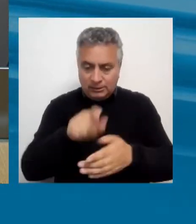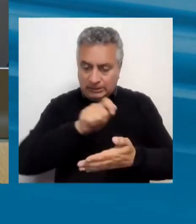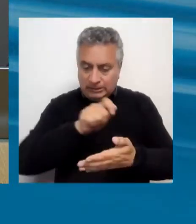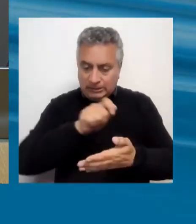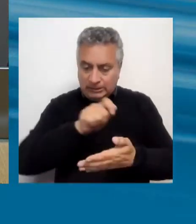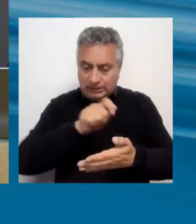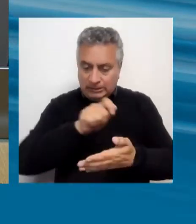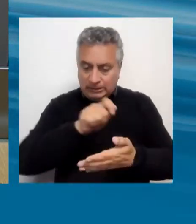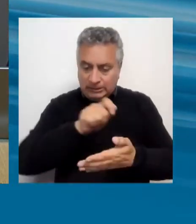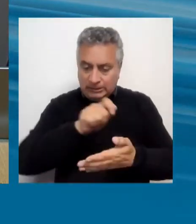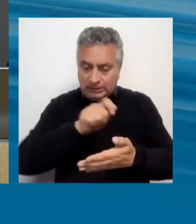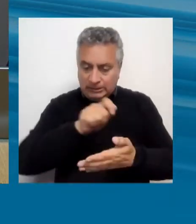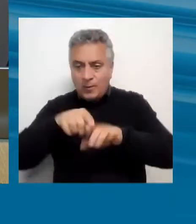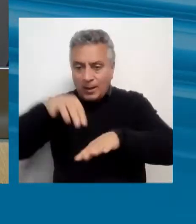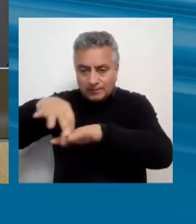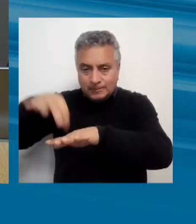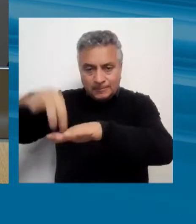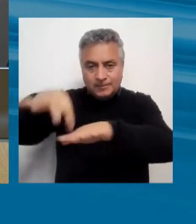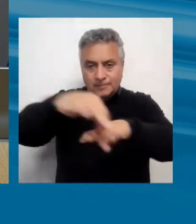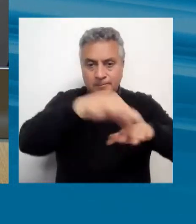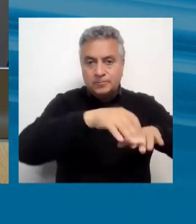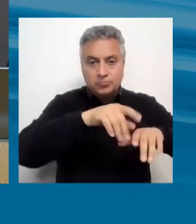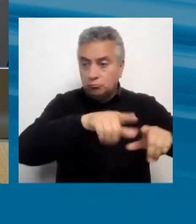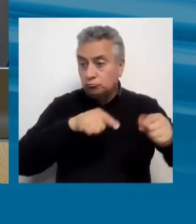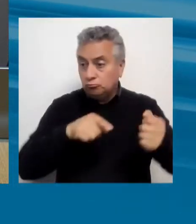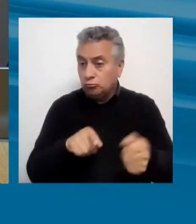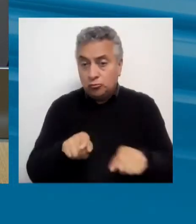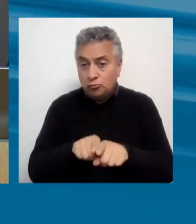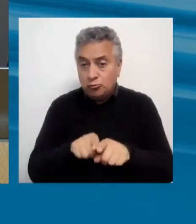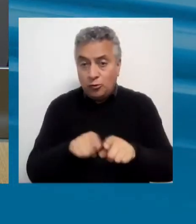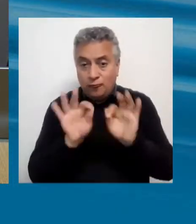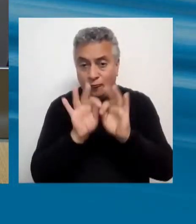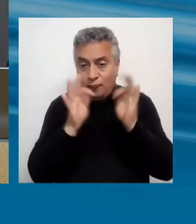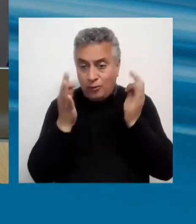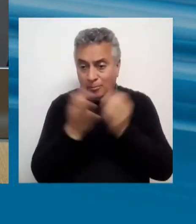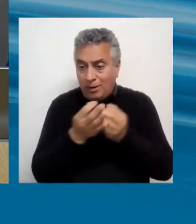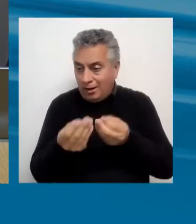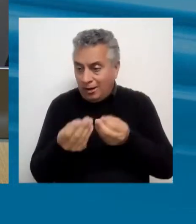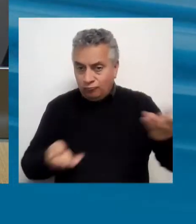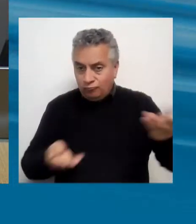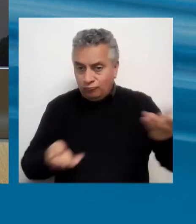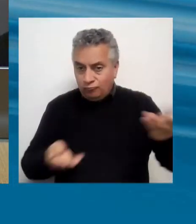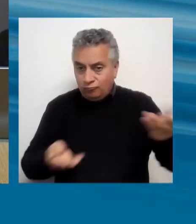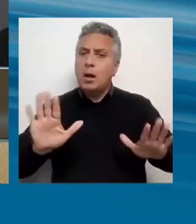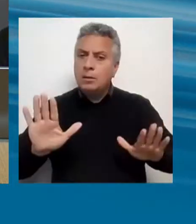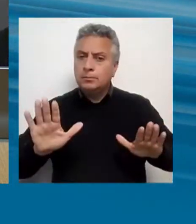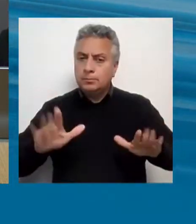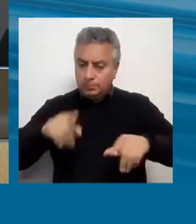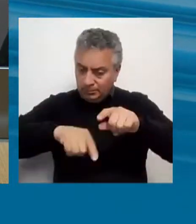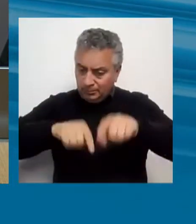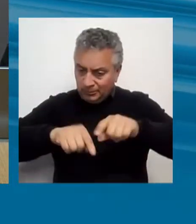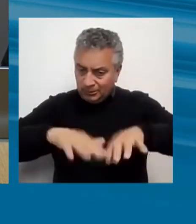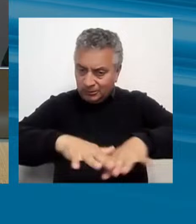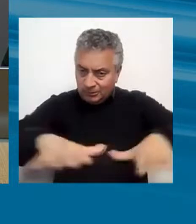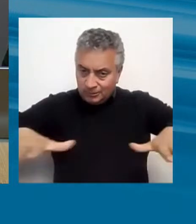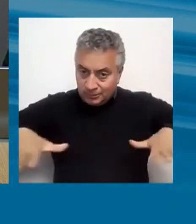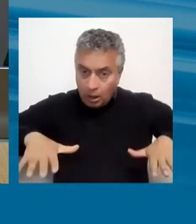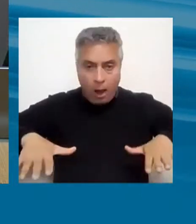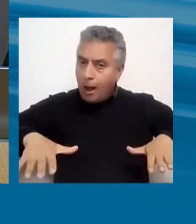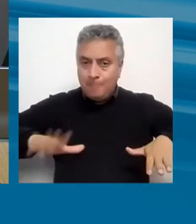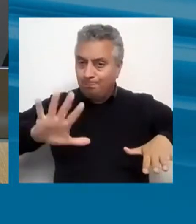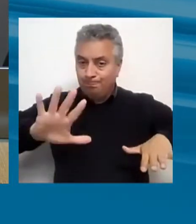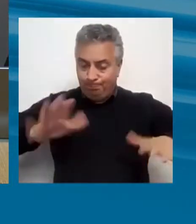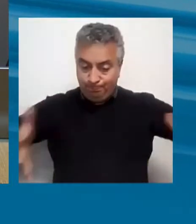that process of redistribution and empowerment and to end, or at least reduce, inequalities and inequity. In relation